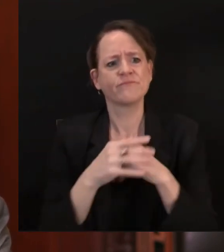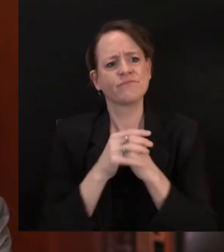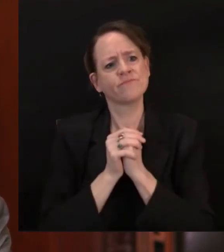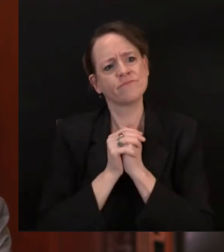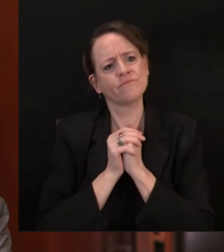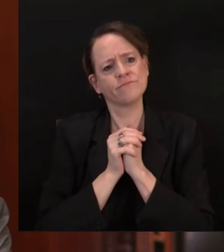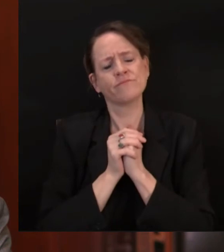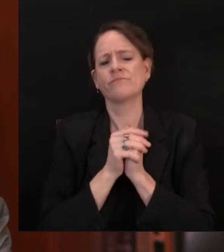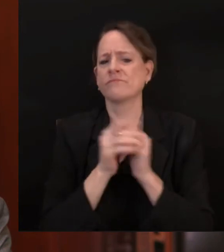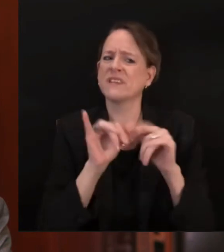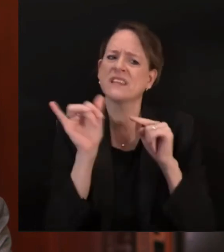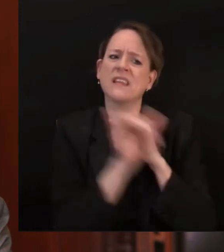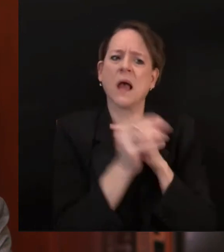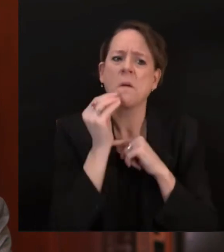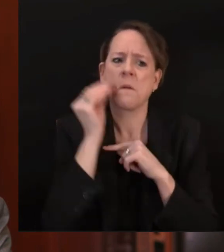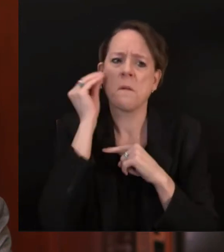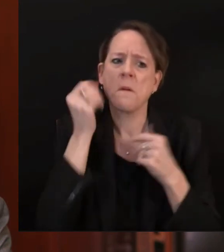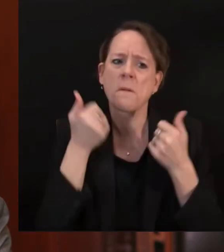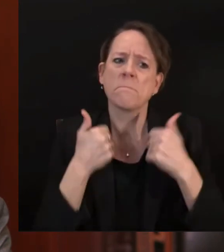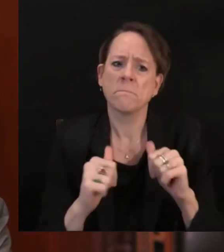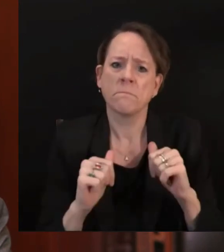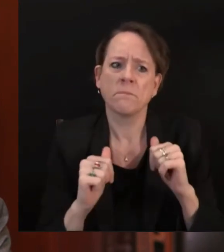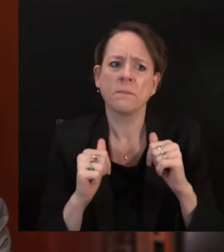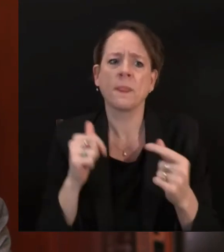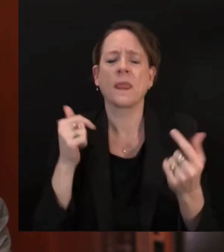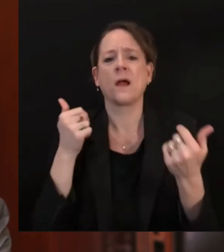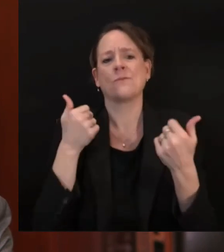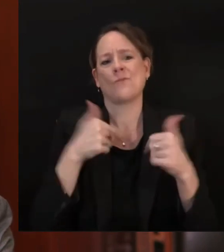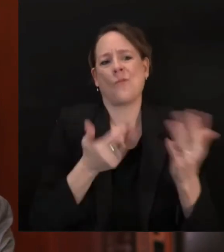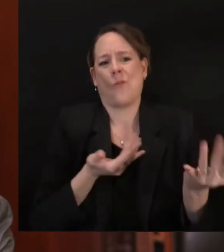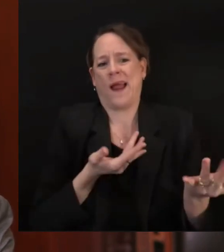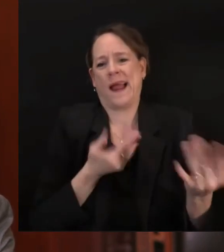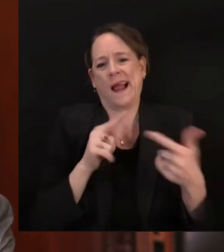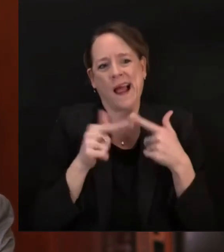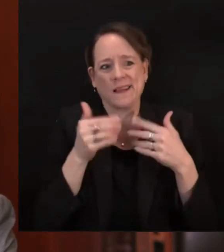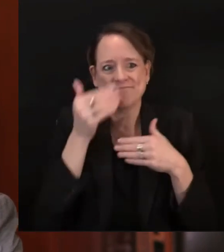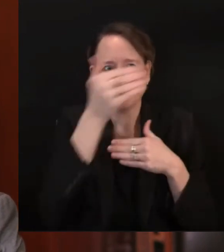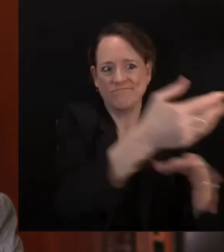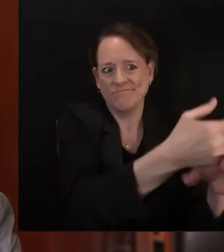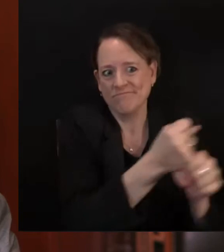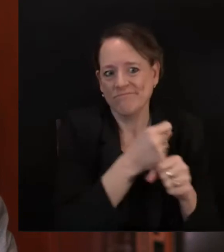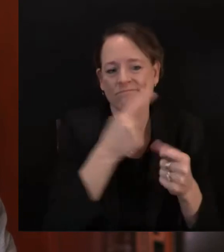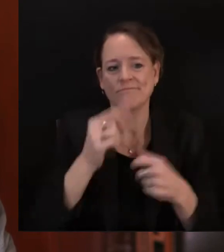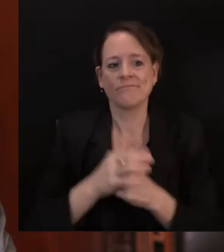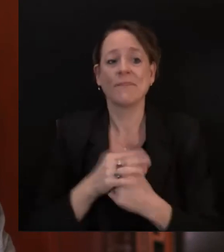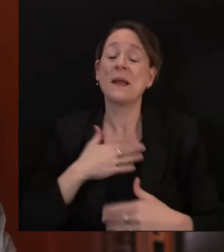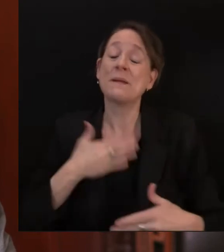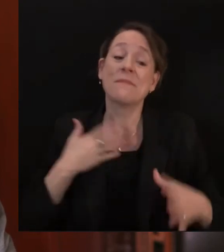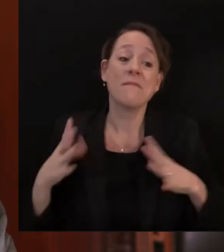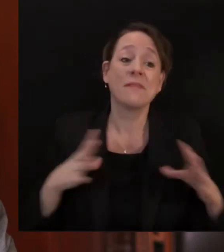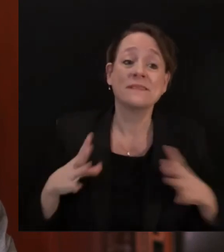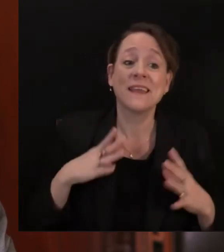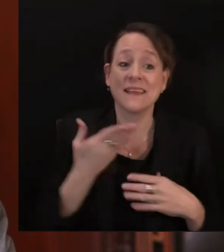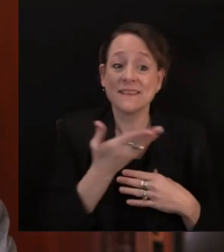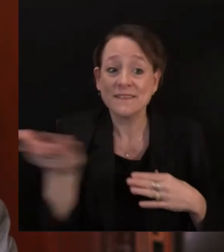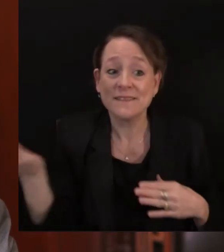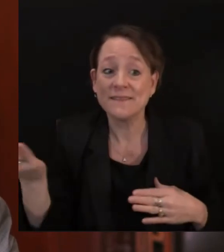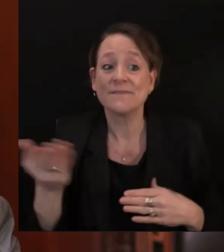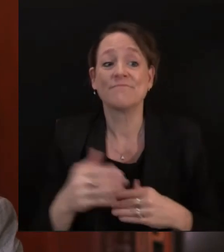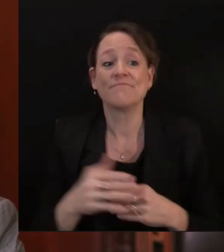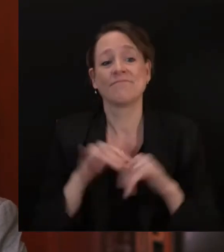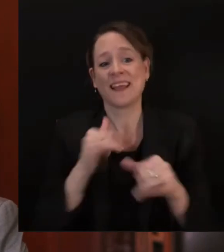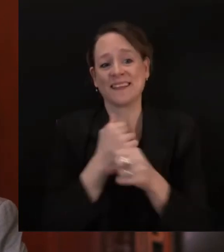that, happy holidays, Wisconsin. Stay healthy and safe. I will now hand things over to Secretary-Designee Andrea Palm for her